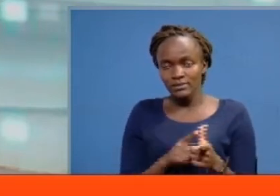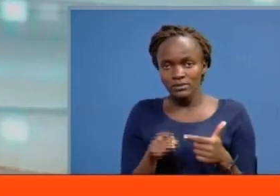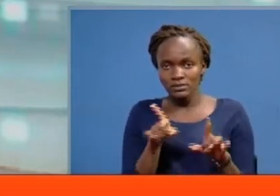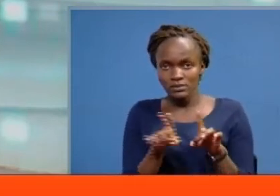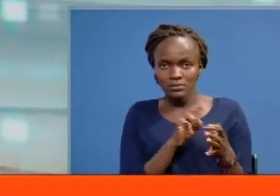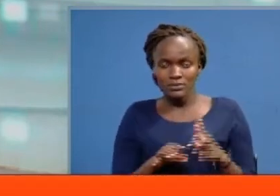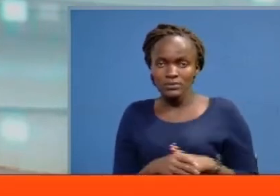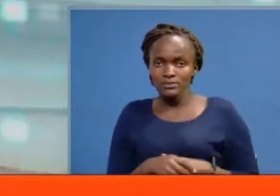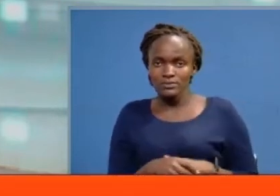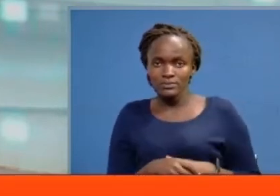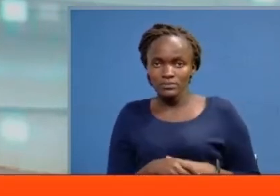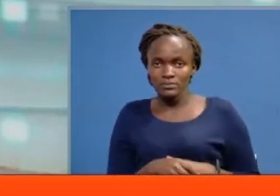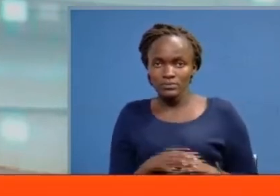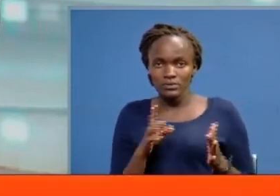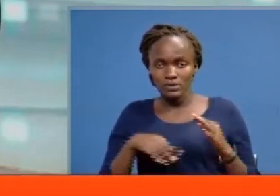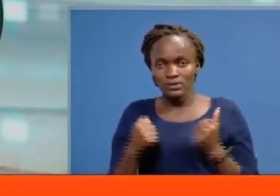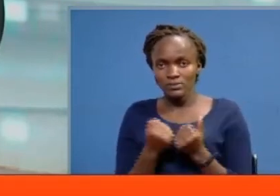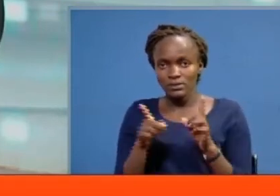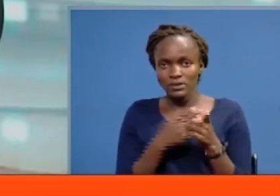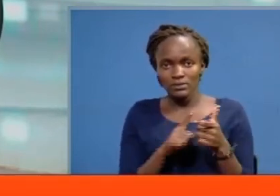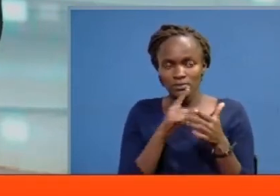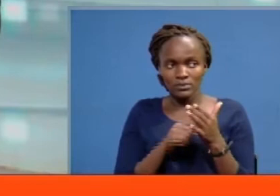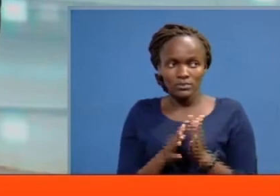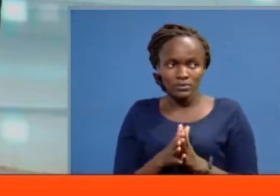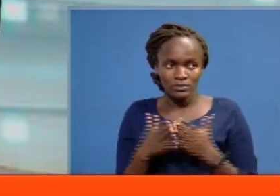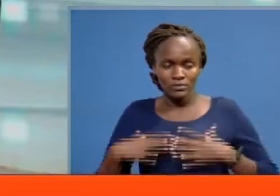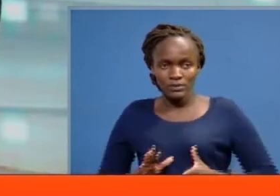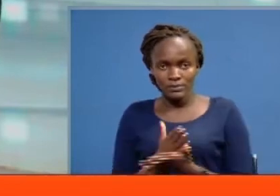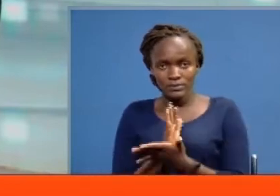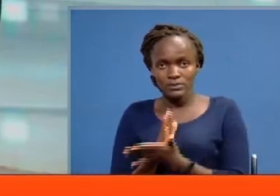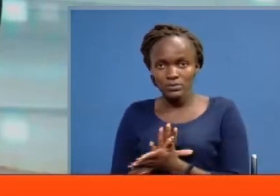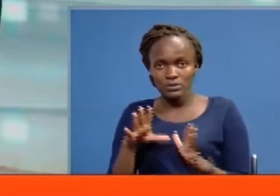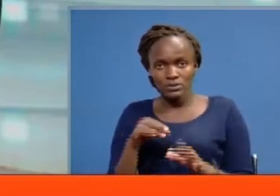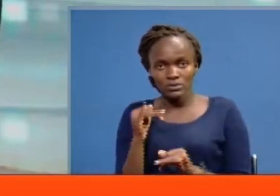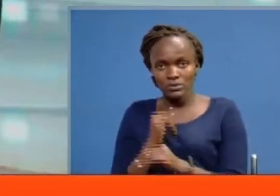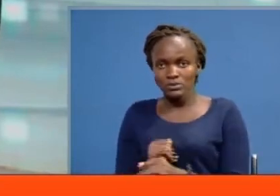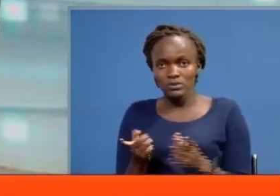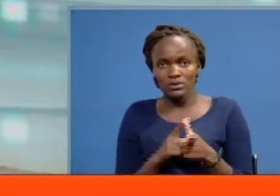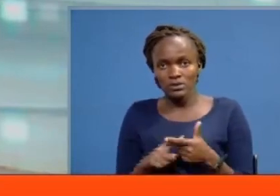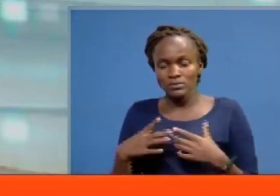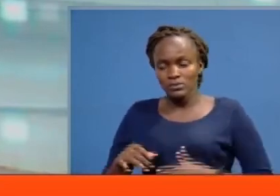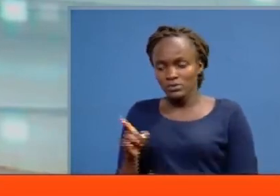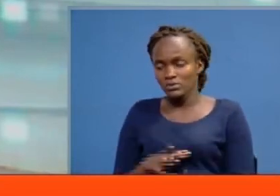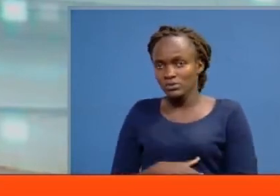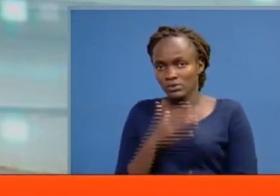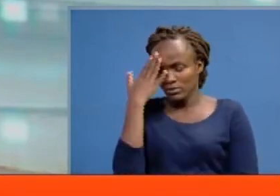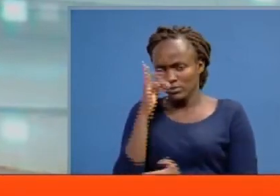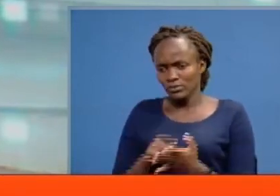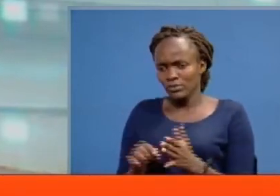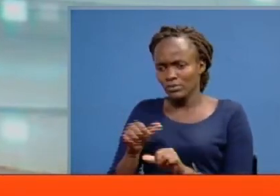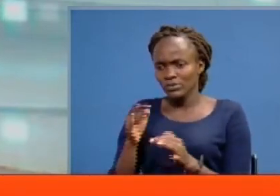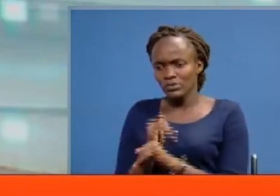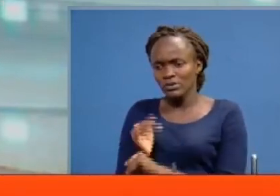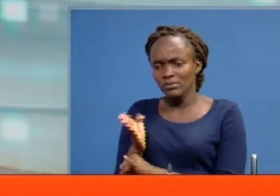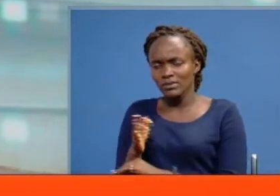grasp you know, what's happening and go with it? Because we have seen a number of people, they go into a job and then the employer realizes this guy doesn't know anything about this